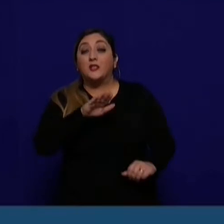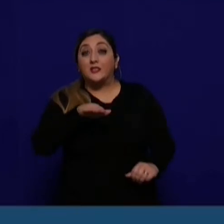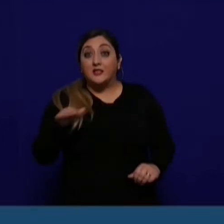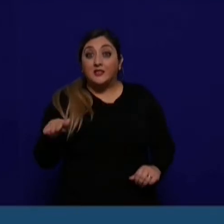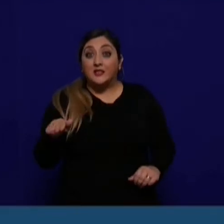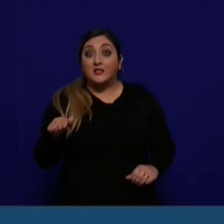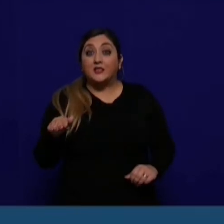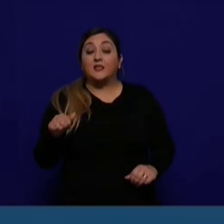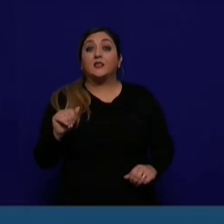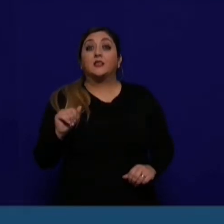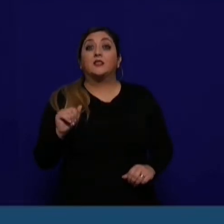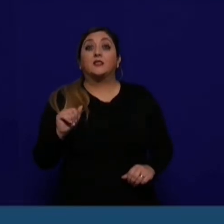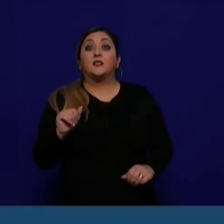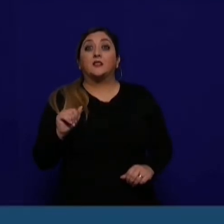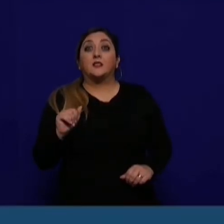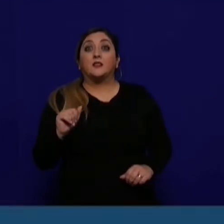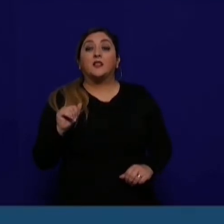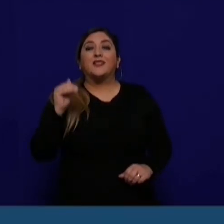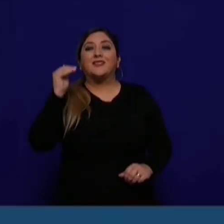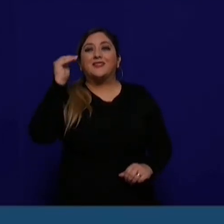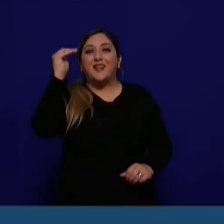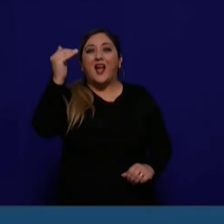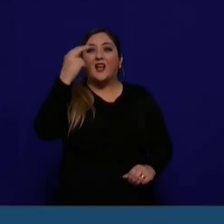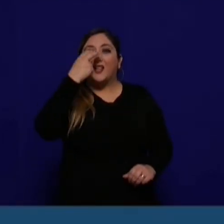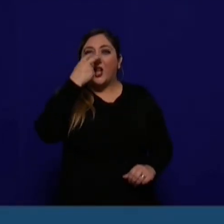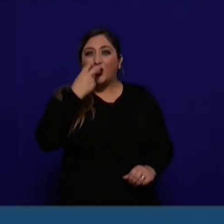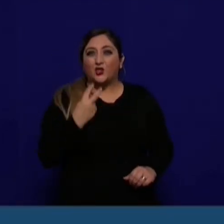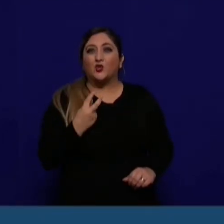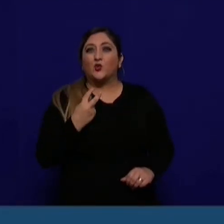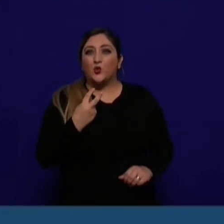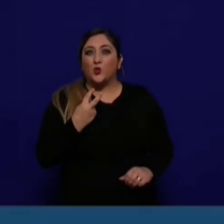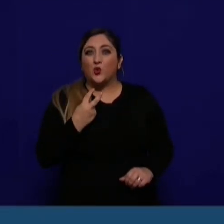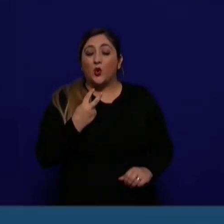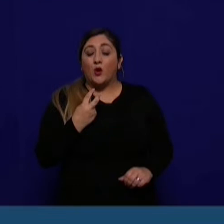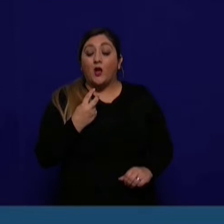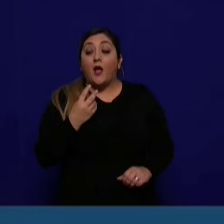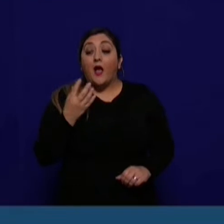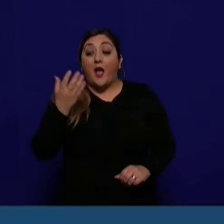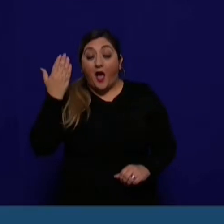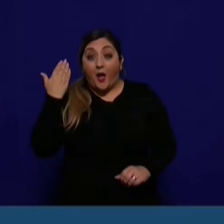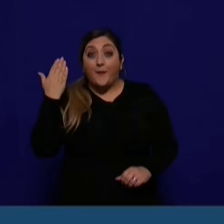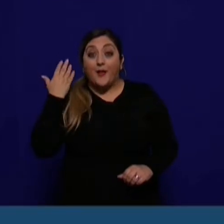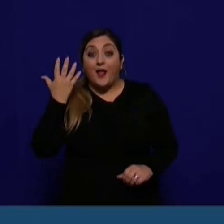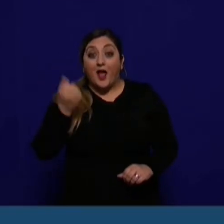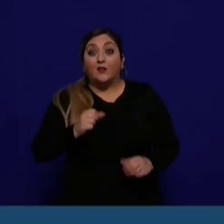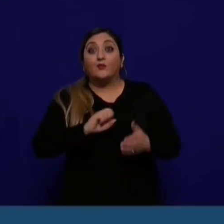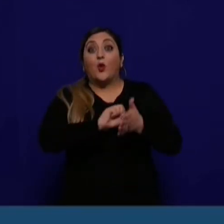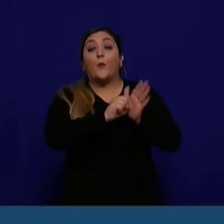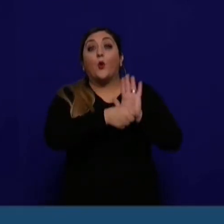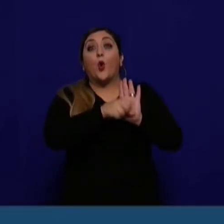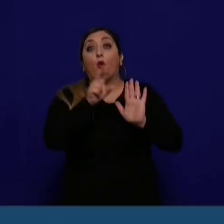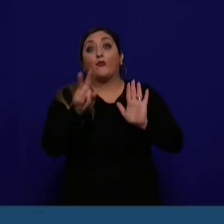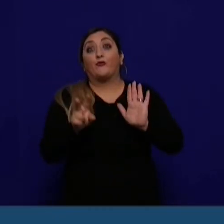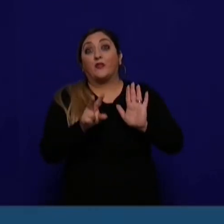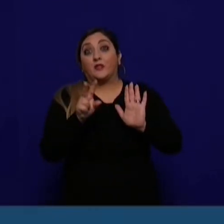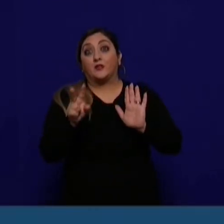laqtu l-virus mill-bidu tal-pandemija s'issa. U kemm minnhom mietu meta kienu pożittivi.